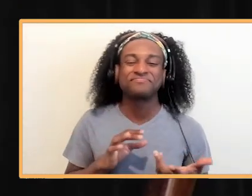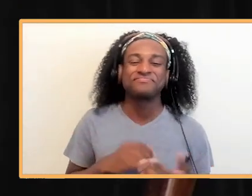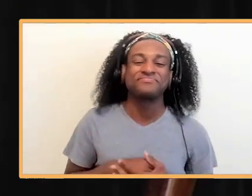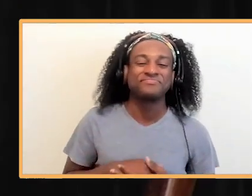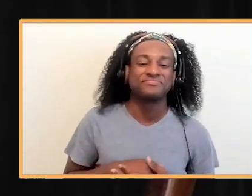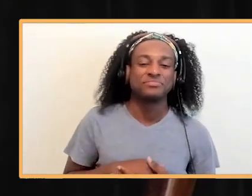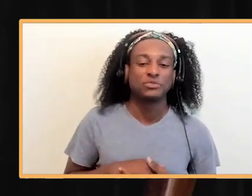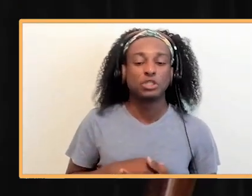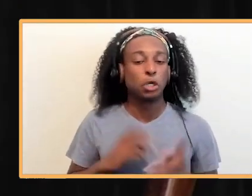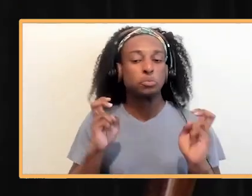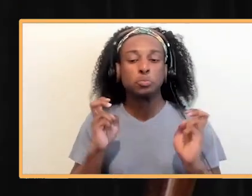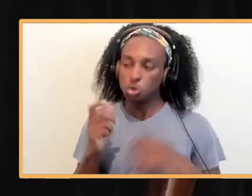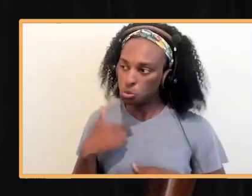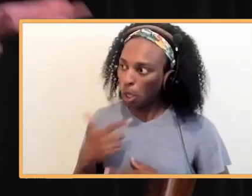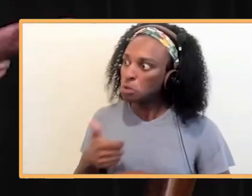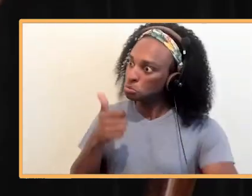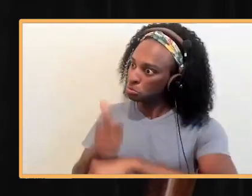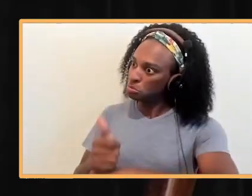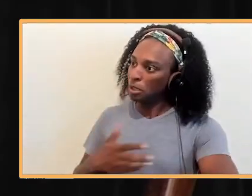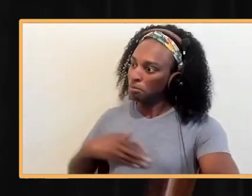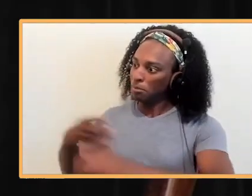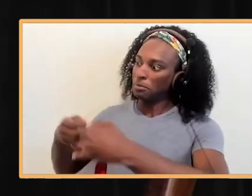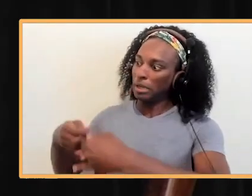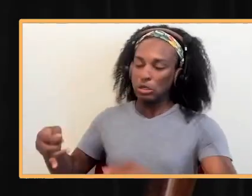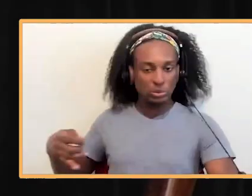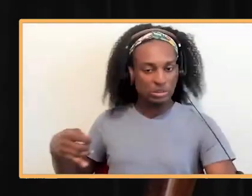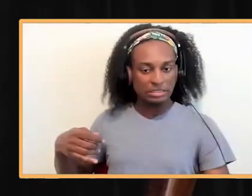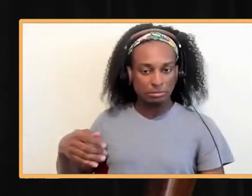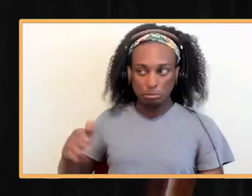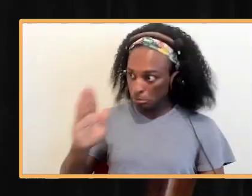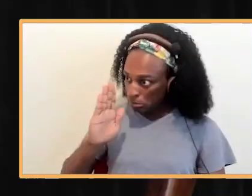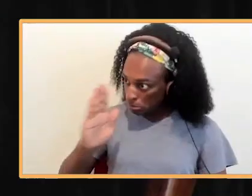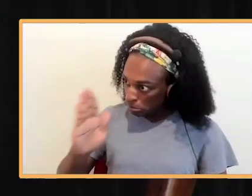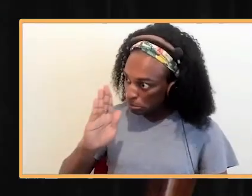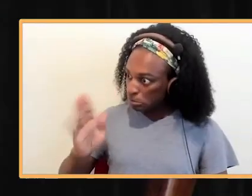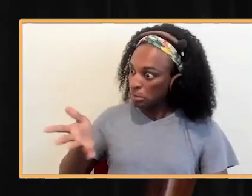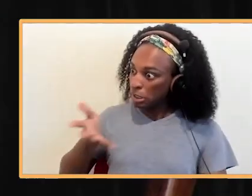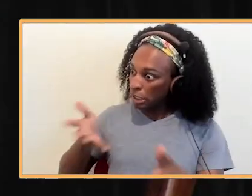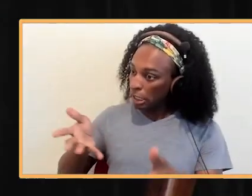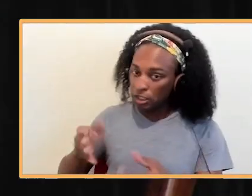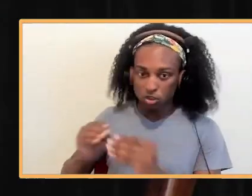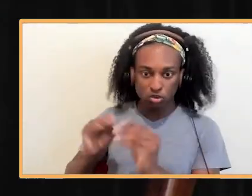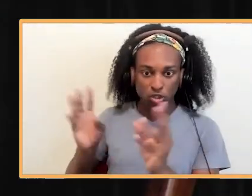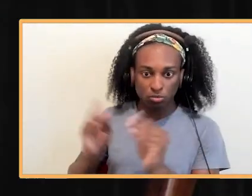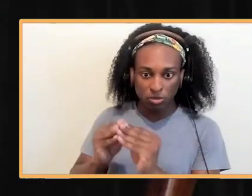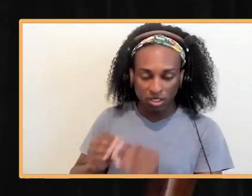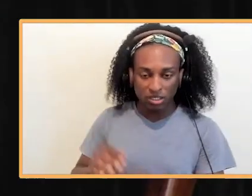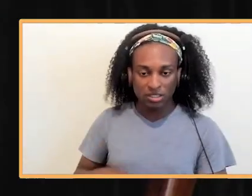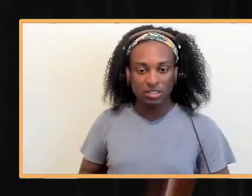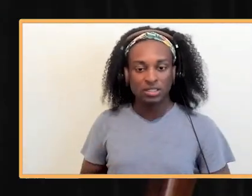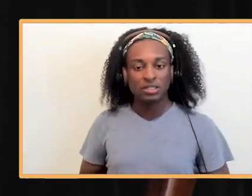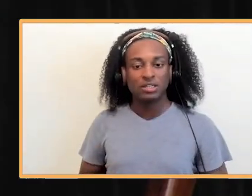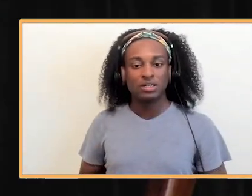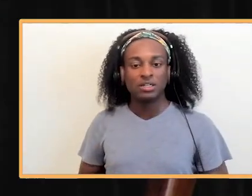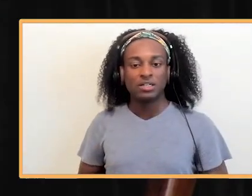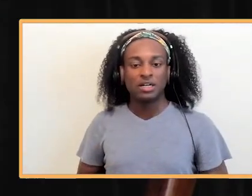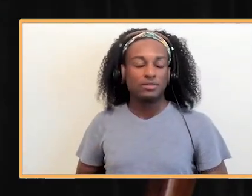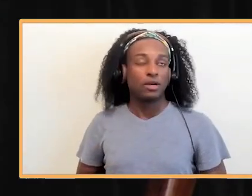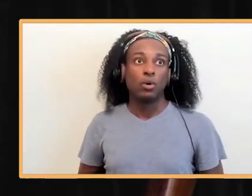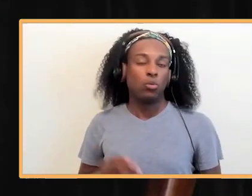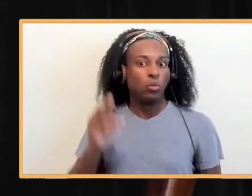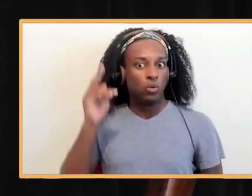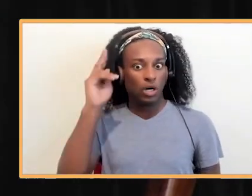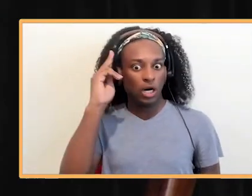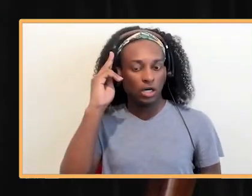I've set my boundaries and I removed Yes. them from, I don't talk to them. And I'm like, Uncle Pete is not going to listen to me,